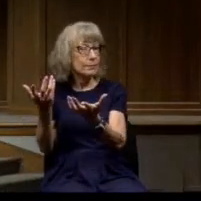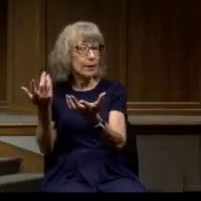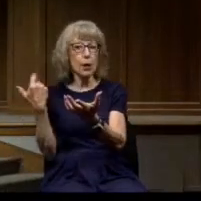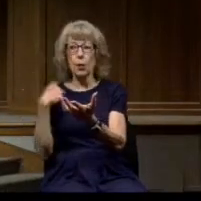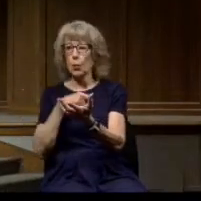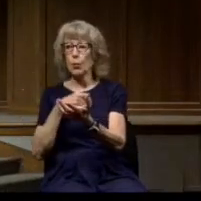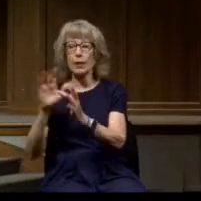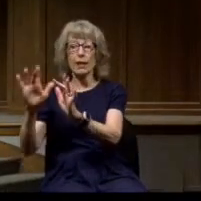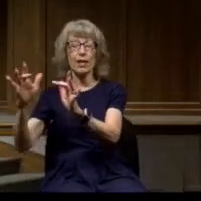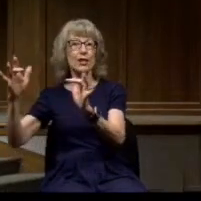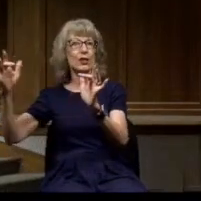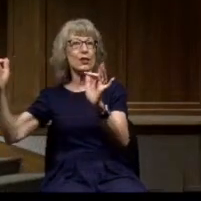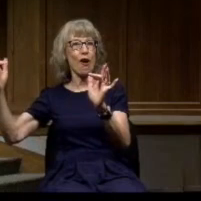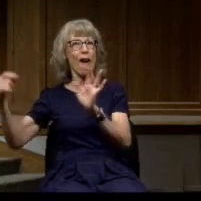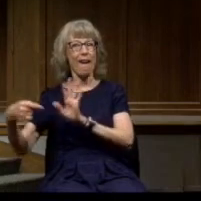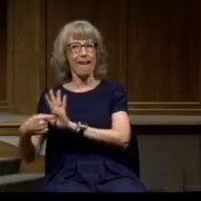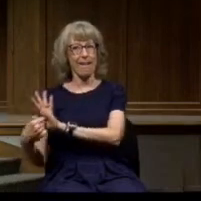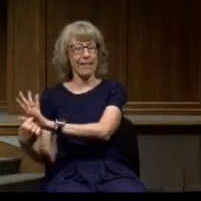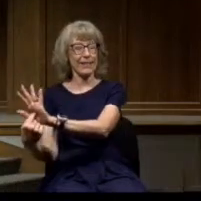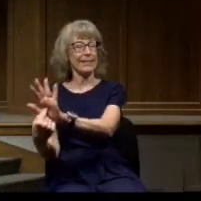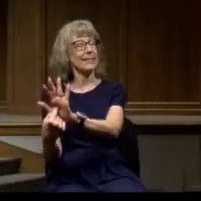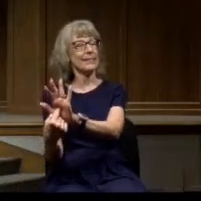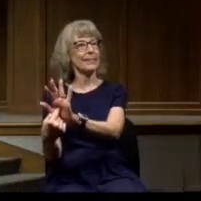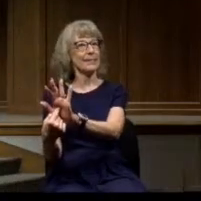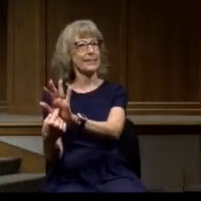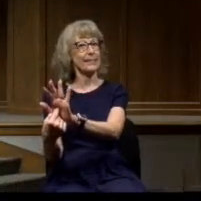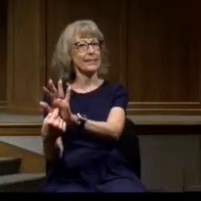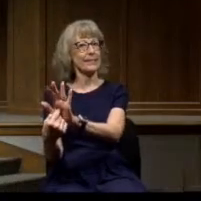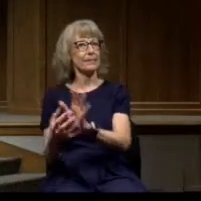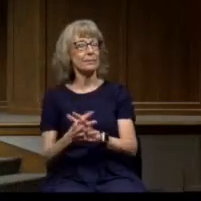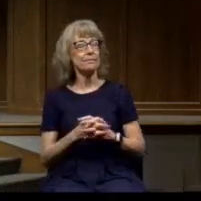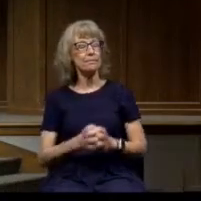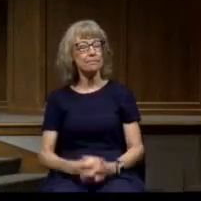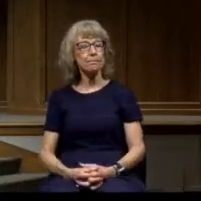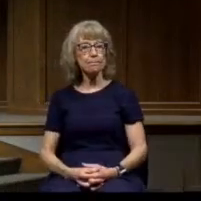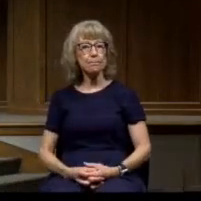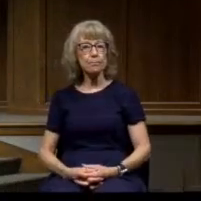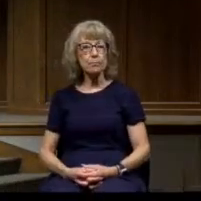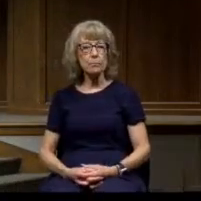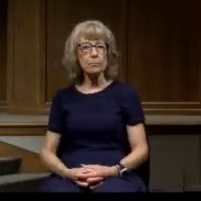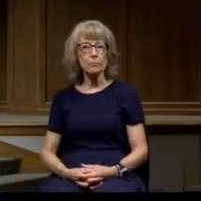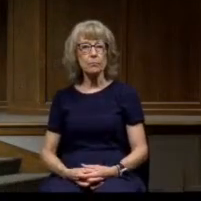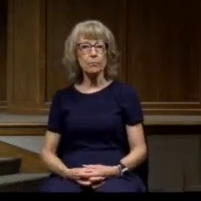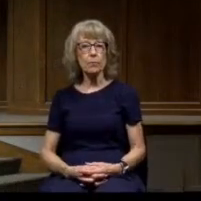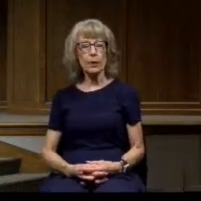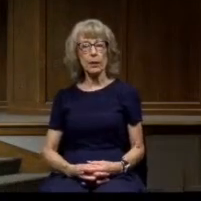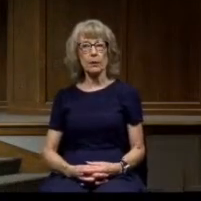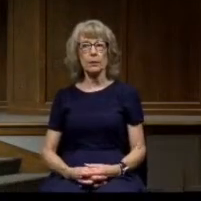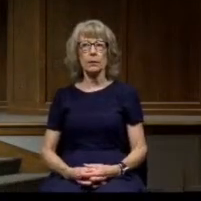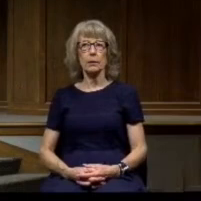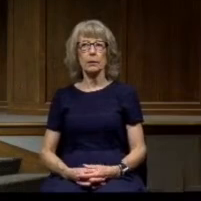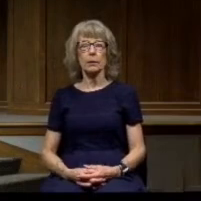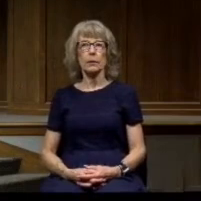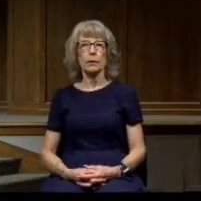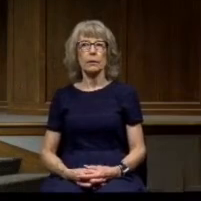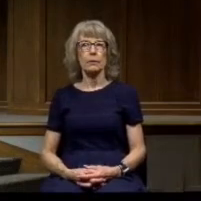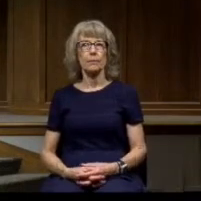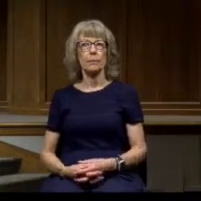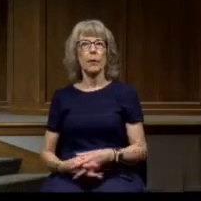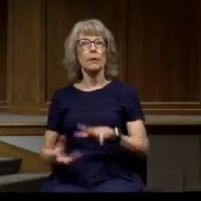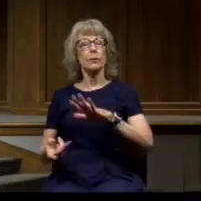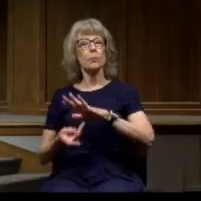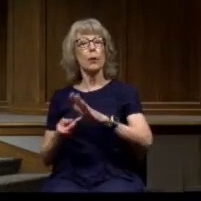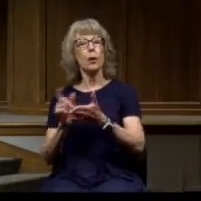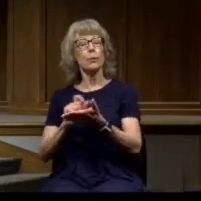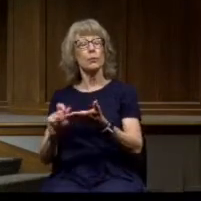So it's interesting that this comes from Philippians 2, and one thing that Philippians is known for is being a letter of joy, which it is, but it's also written to a